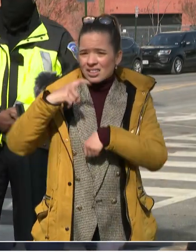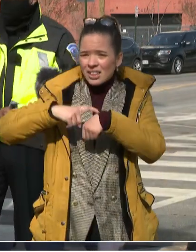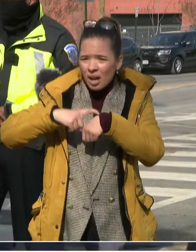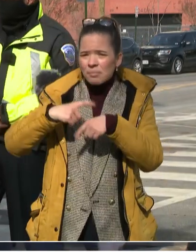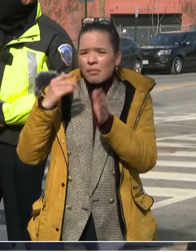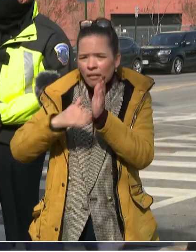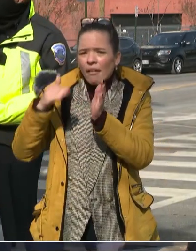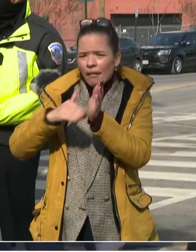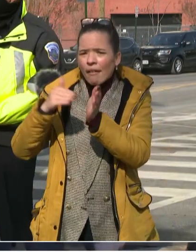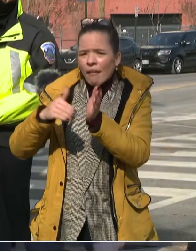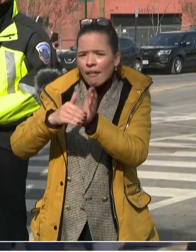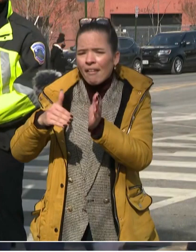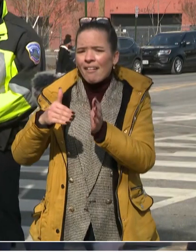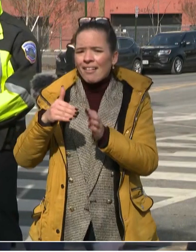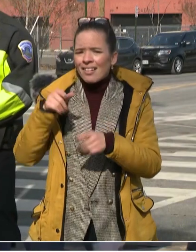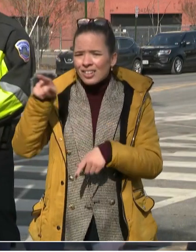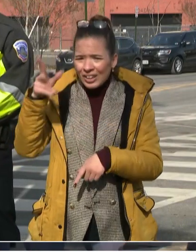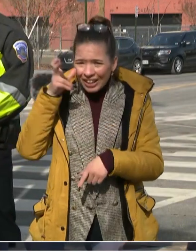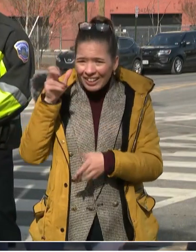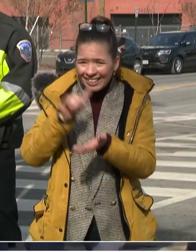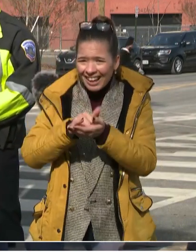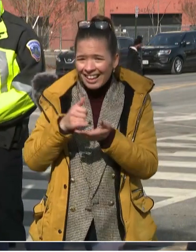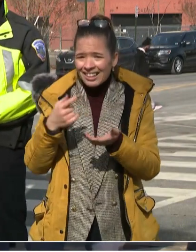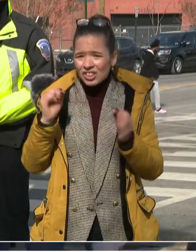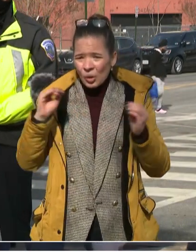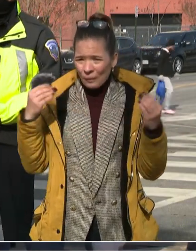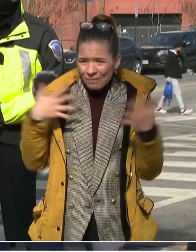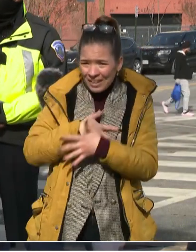they have no fear, that they mock